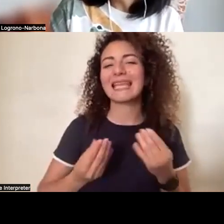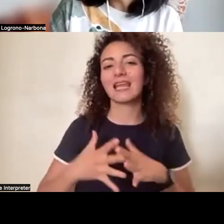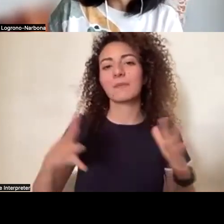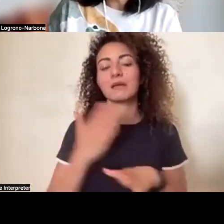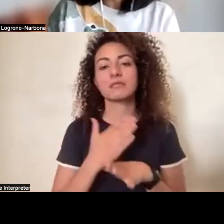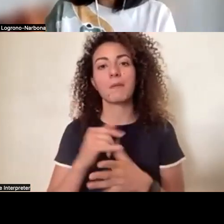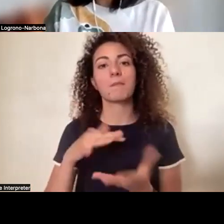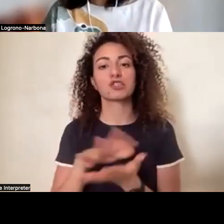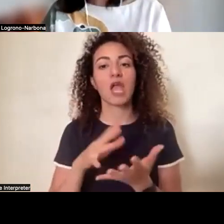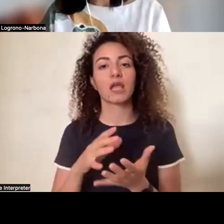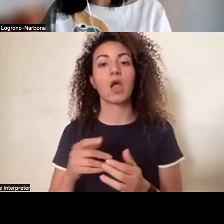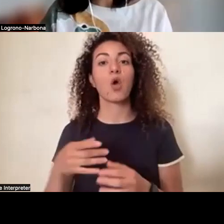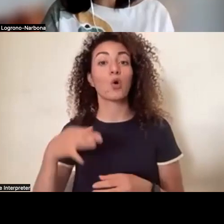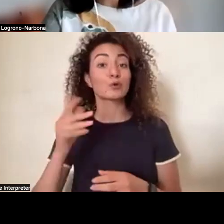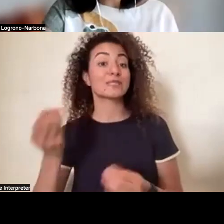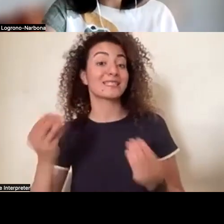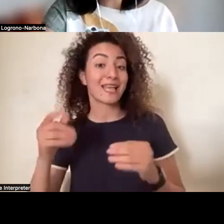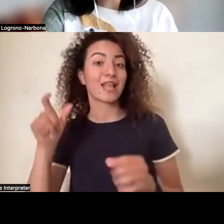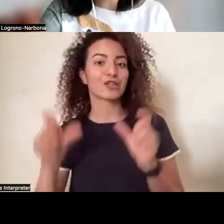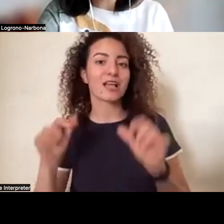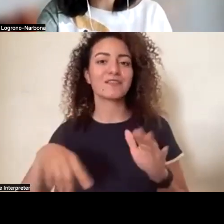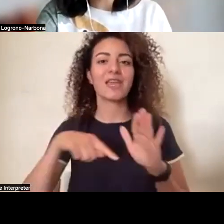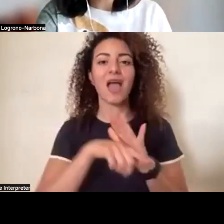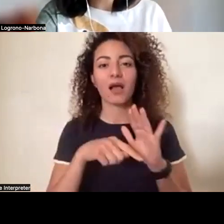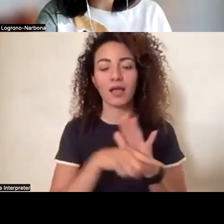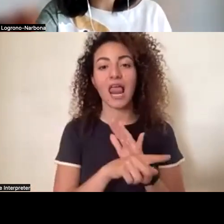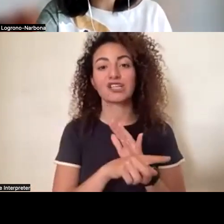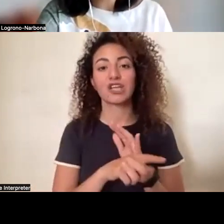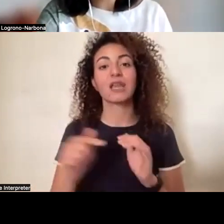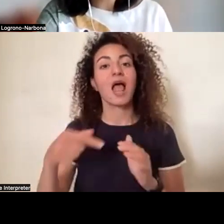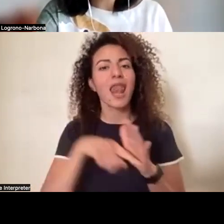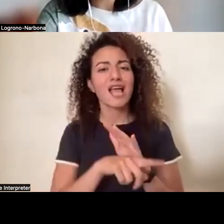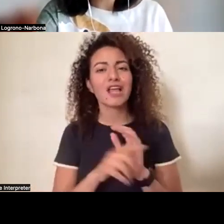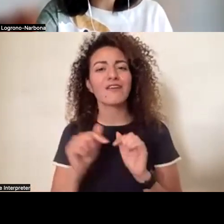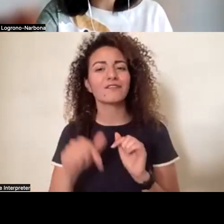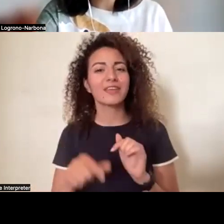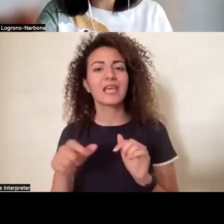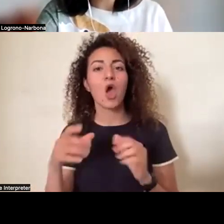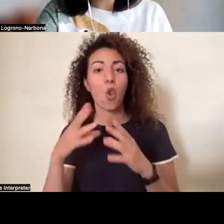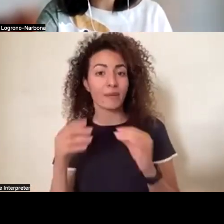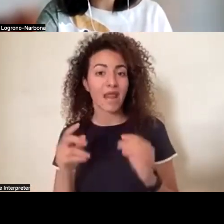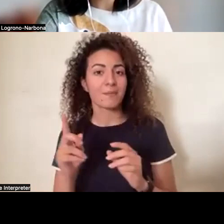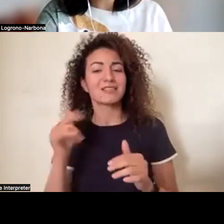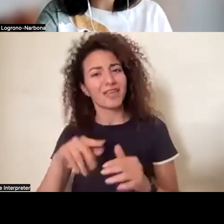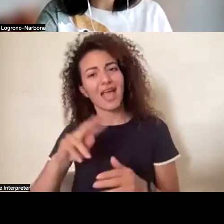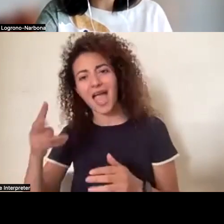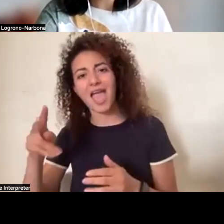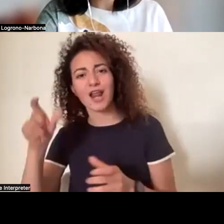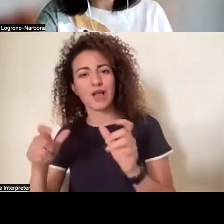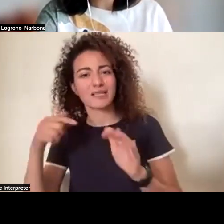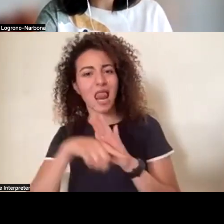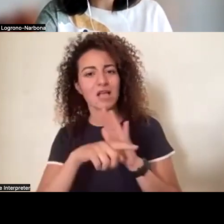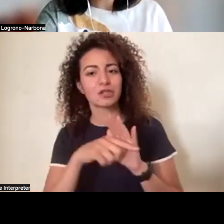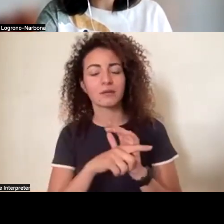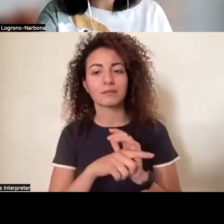But also refugees. I mean, refugees with disabilities, not only the Lebanese. And I mean, speaking about sustainability, so here we will